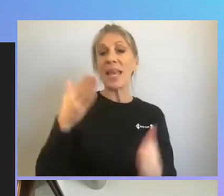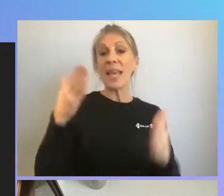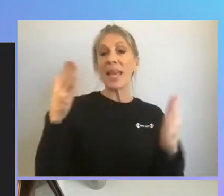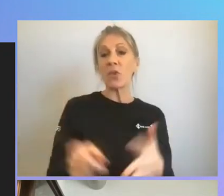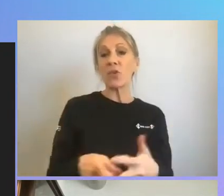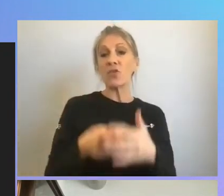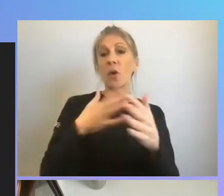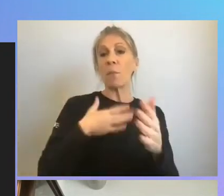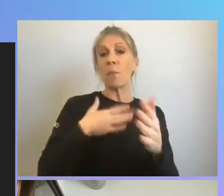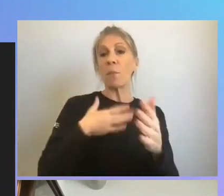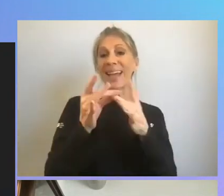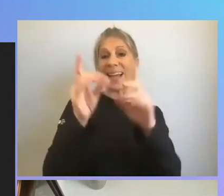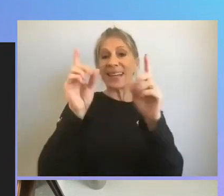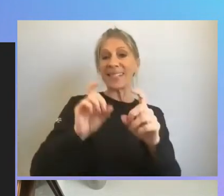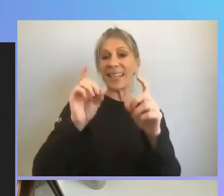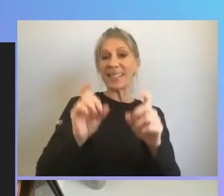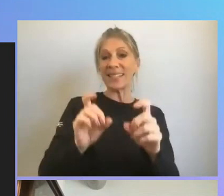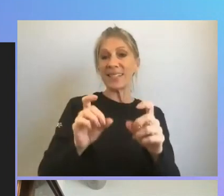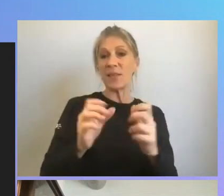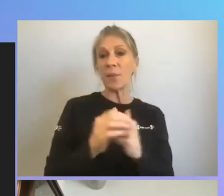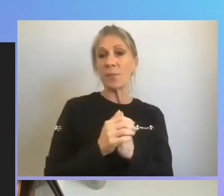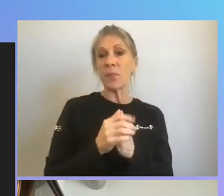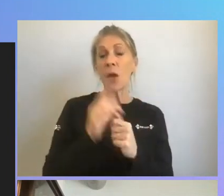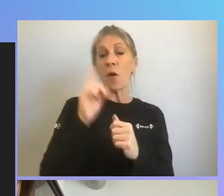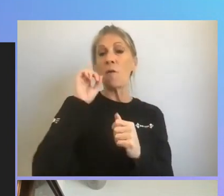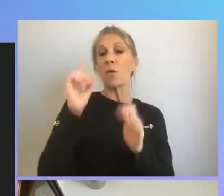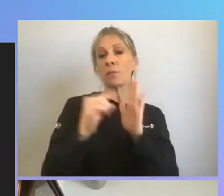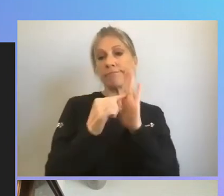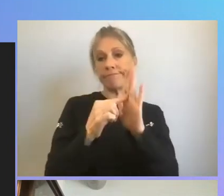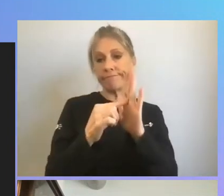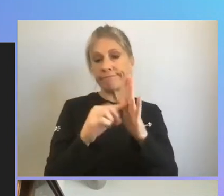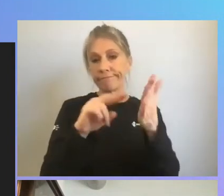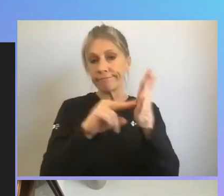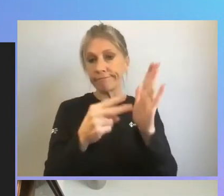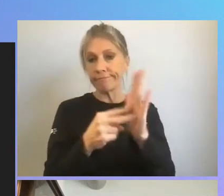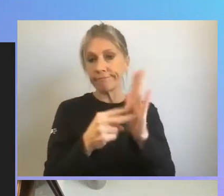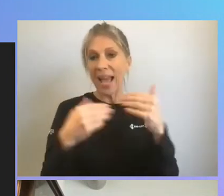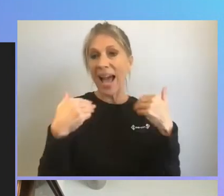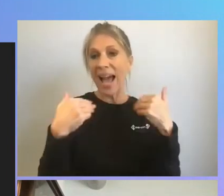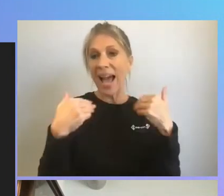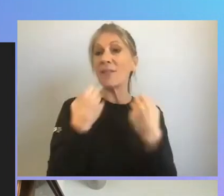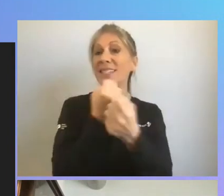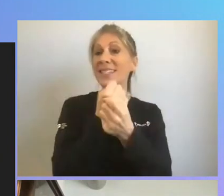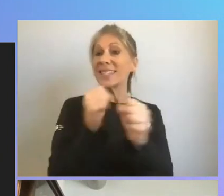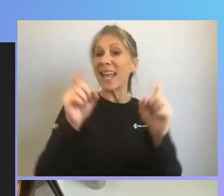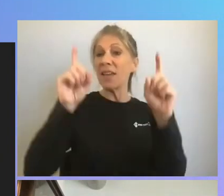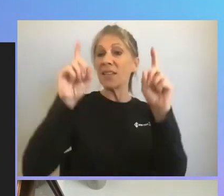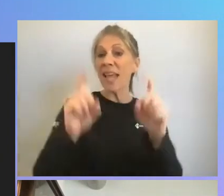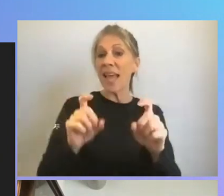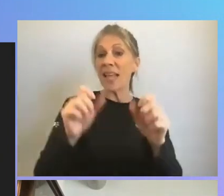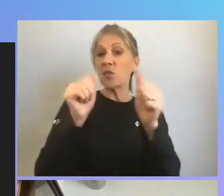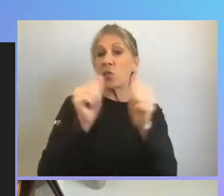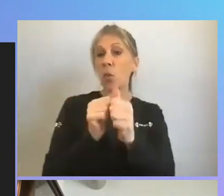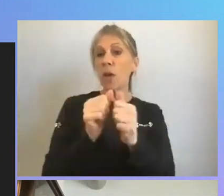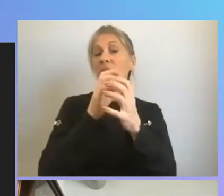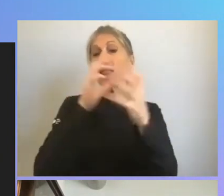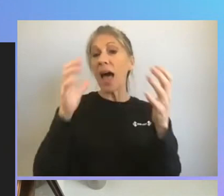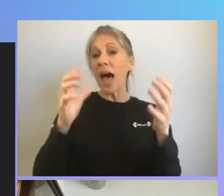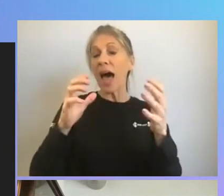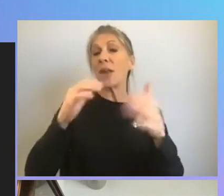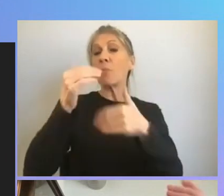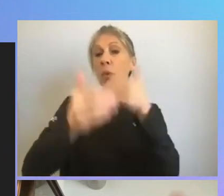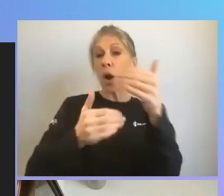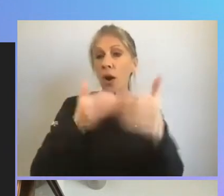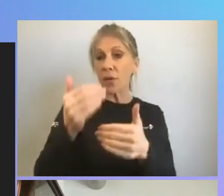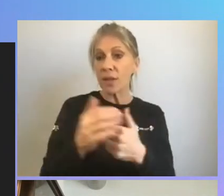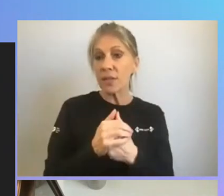tests, by saving my test. But for demo purposes, I actually have a nice save test waiting for us with a lot of progress done on, like I said,